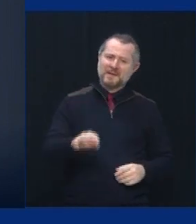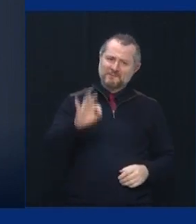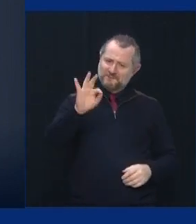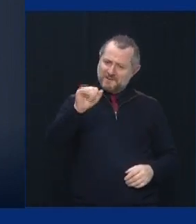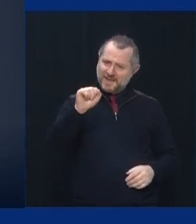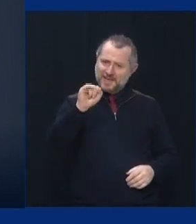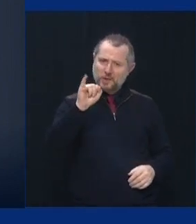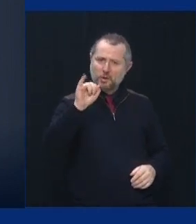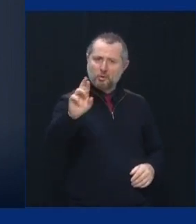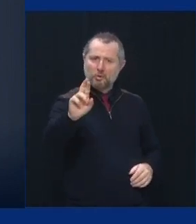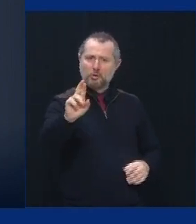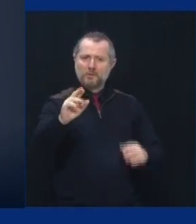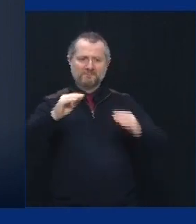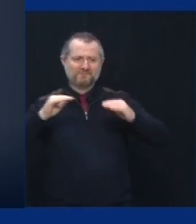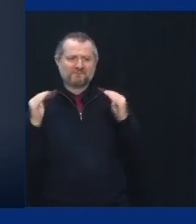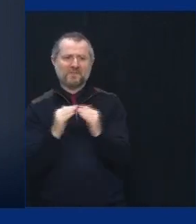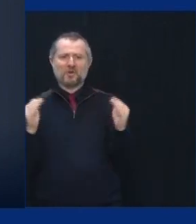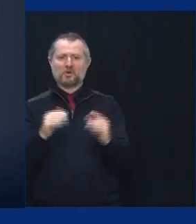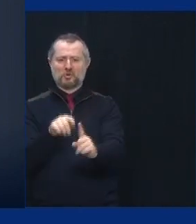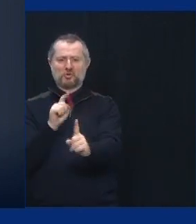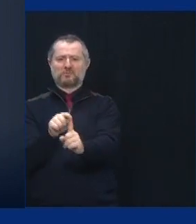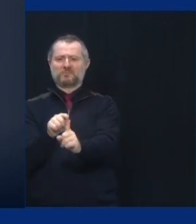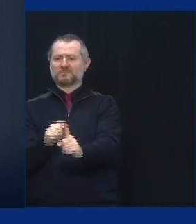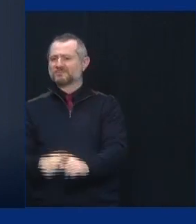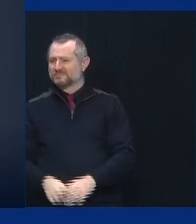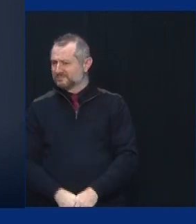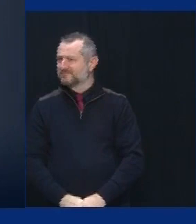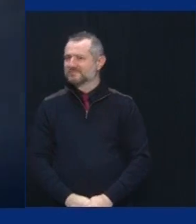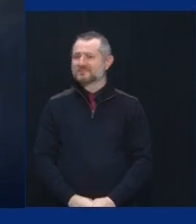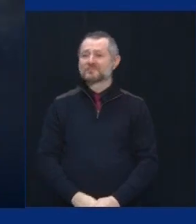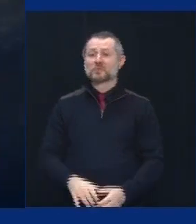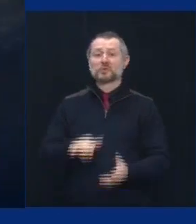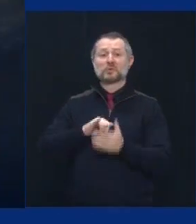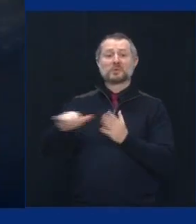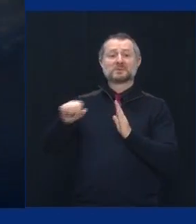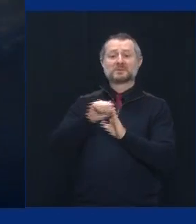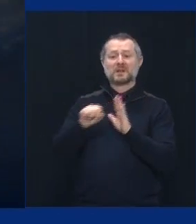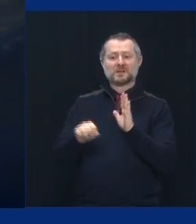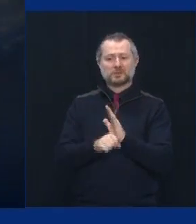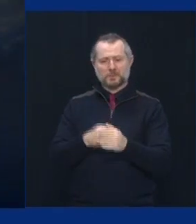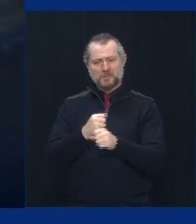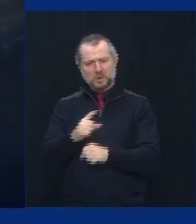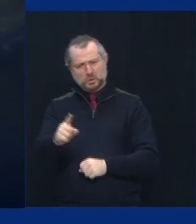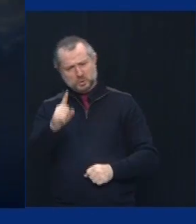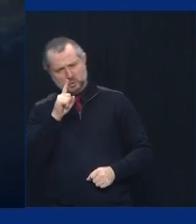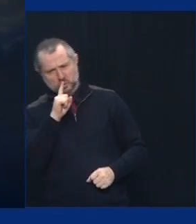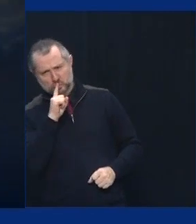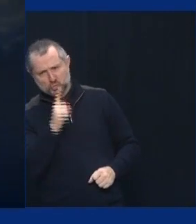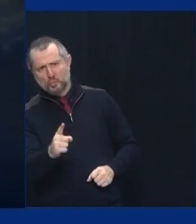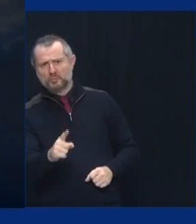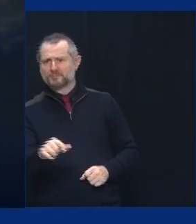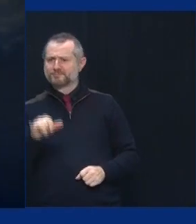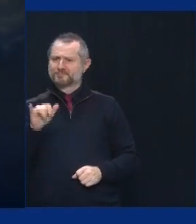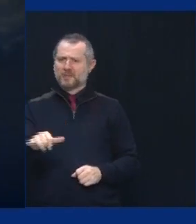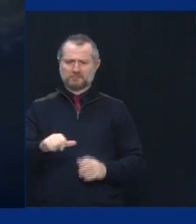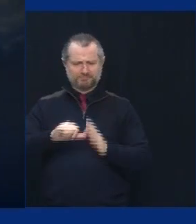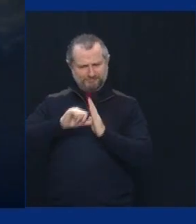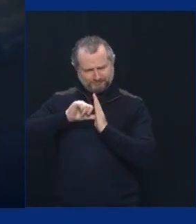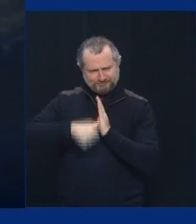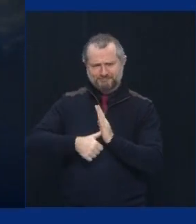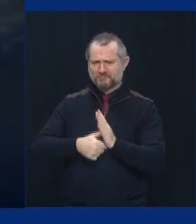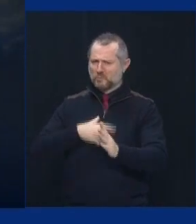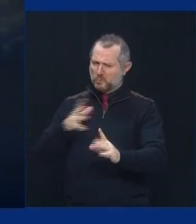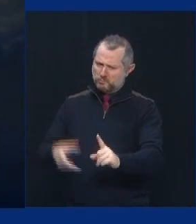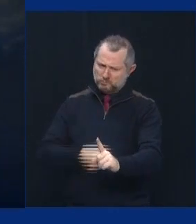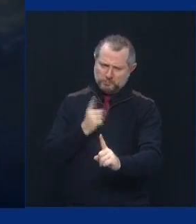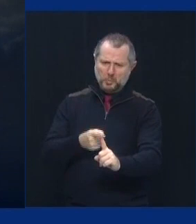justly. And New York State is going to make sure that it makes that point loud and clear, because we're